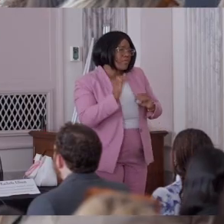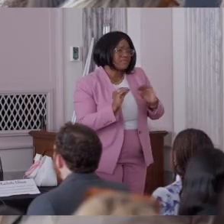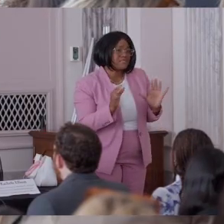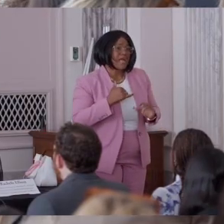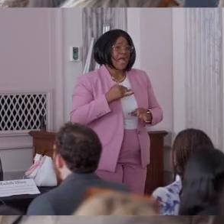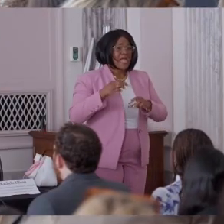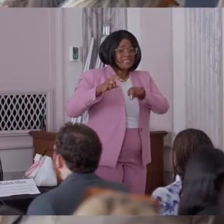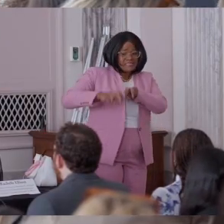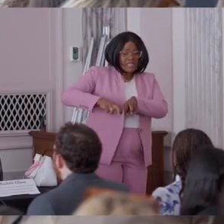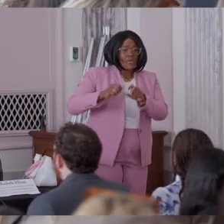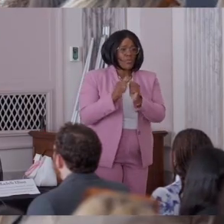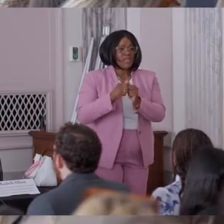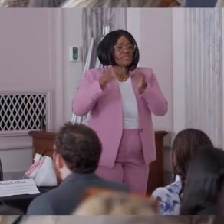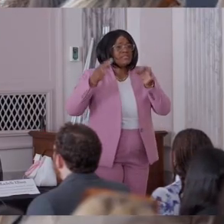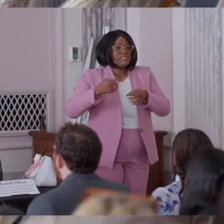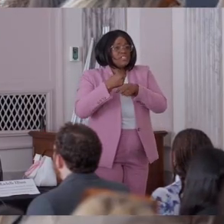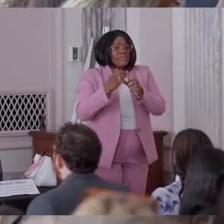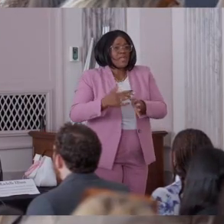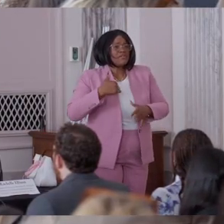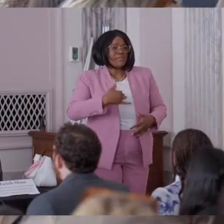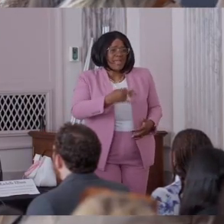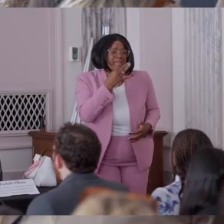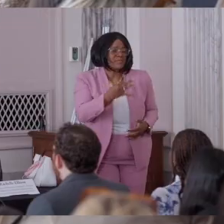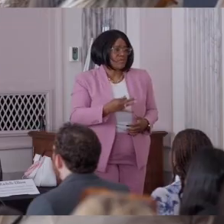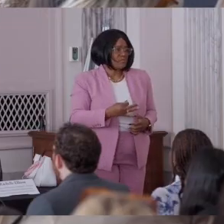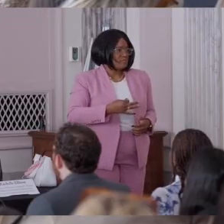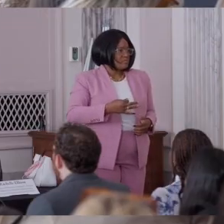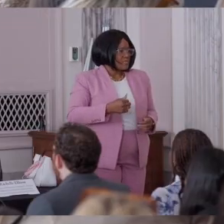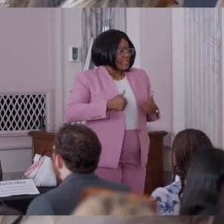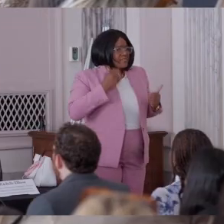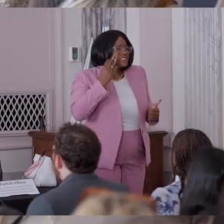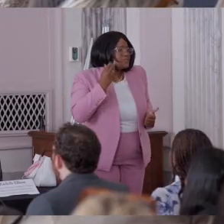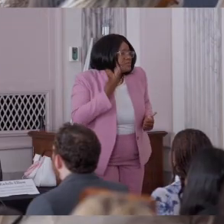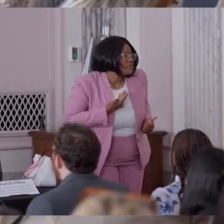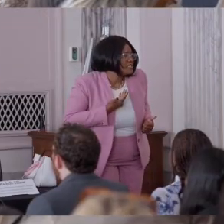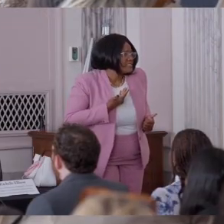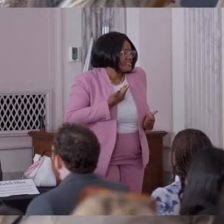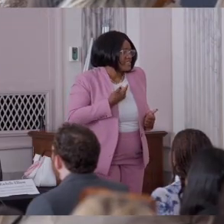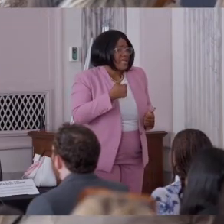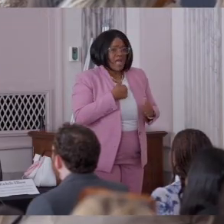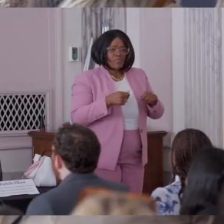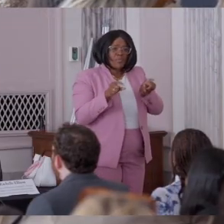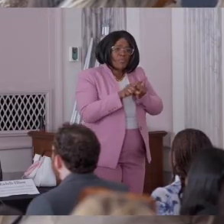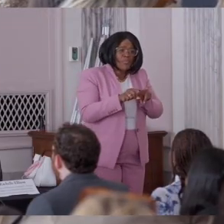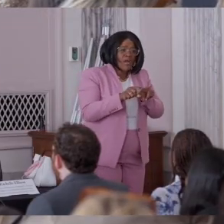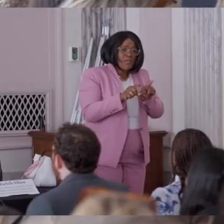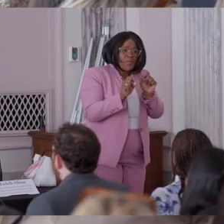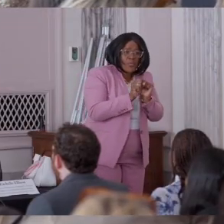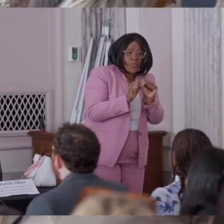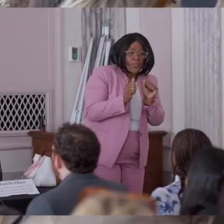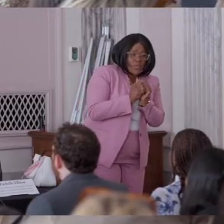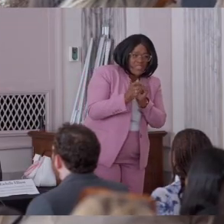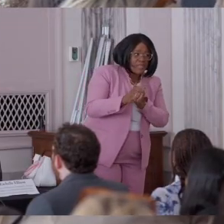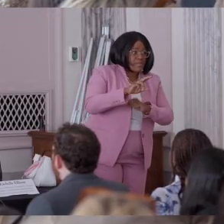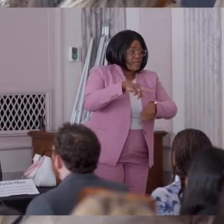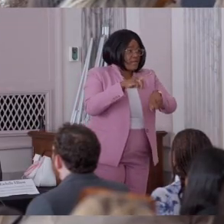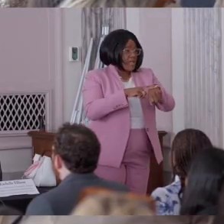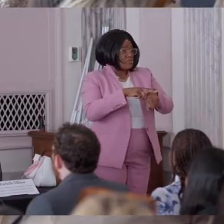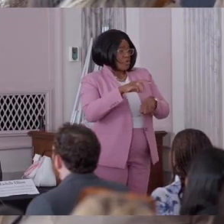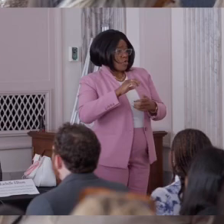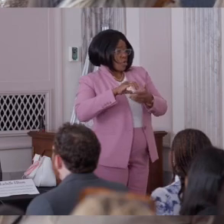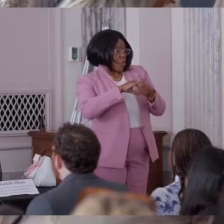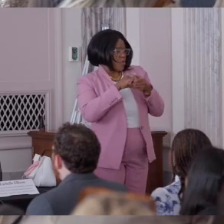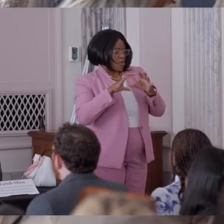makers as a lived experience expert and make decisions right along with them. I'm a speaker and advocate for the National Coalition for the